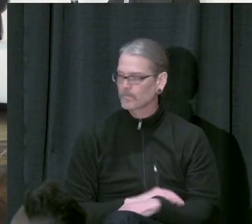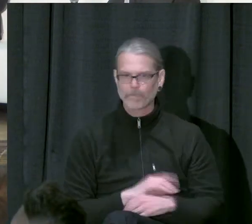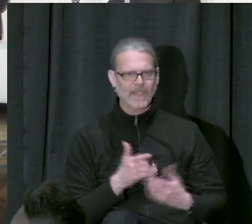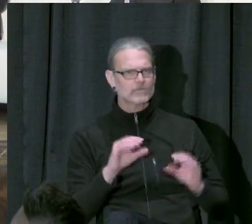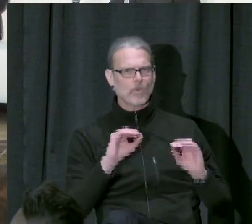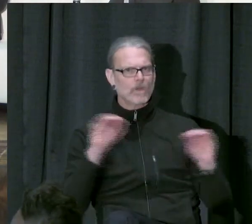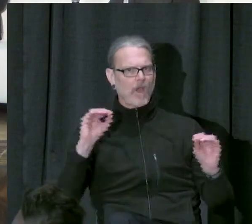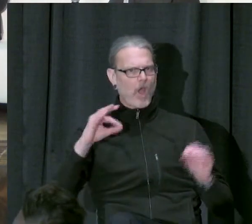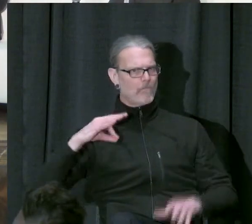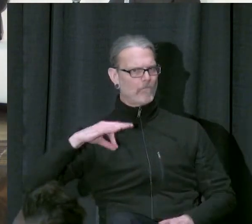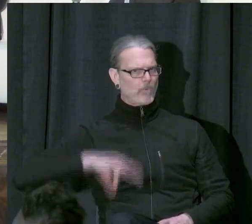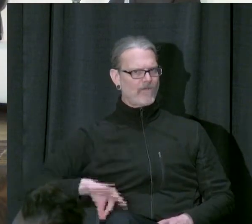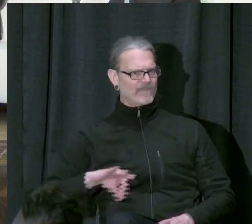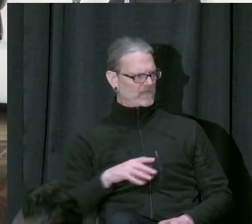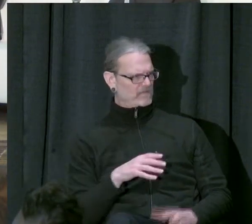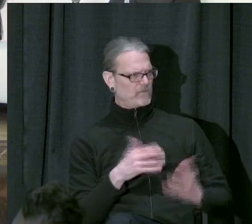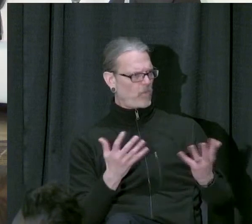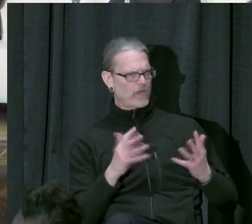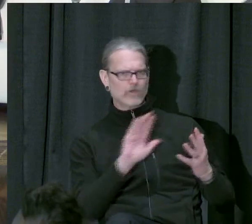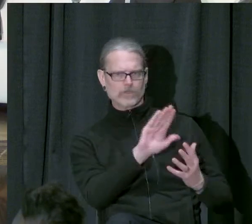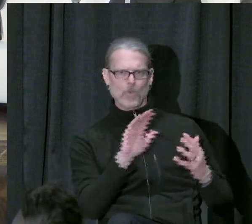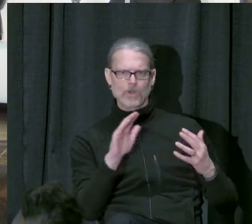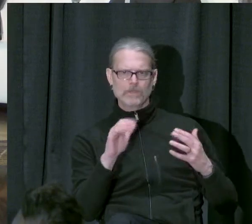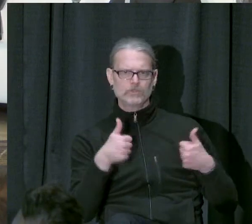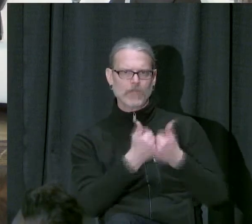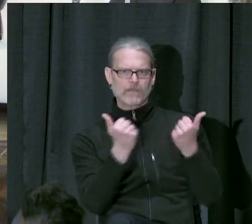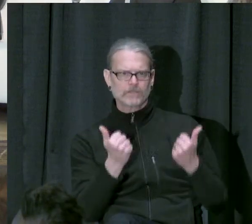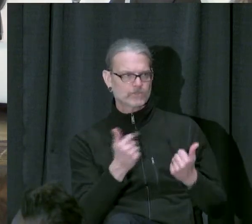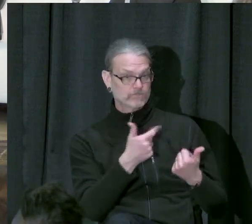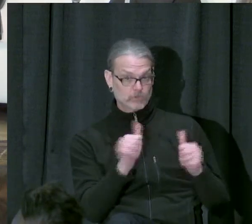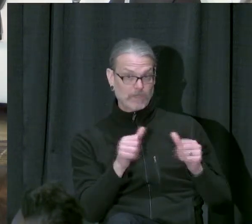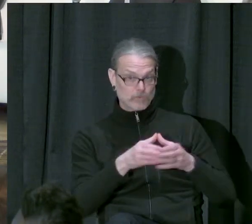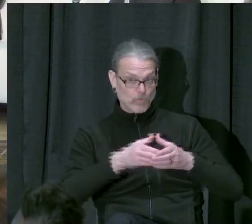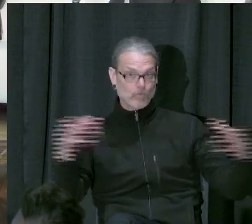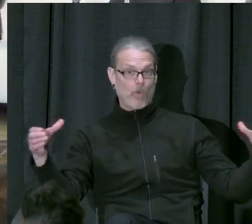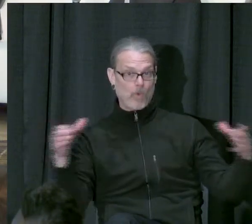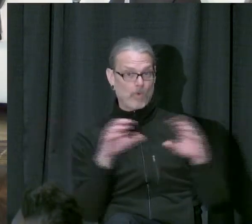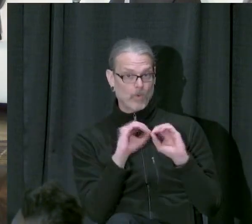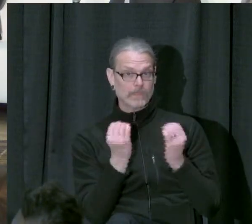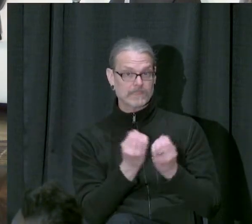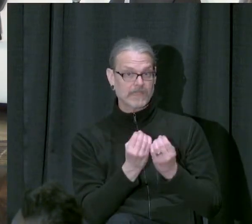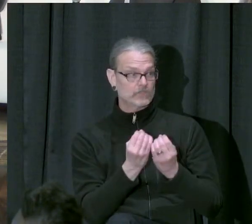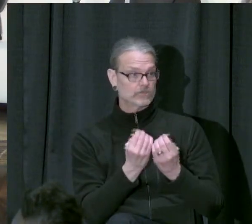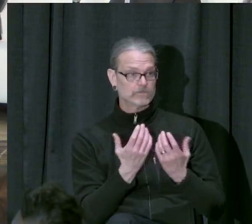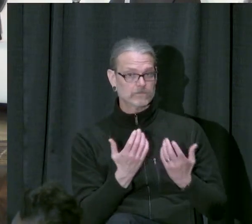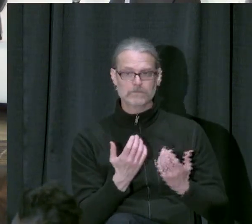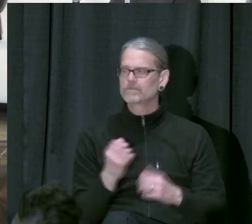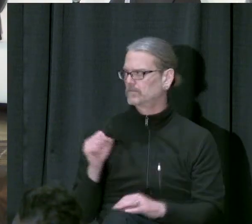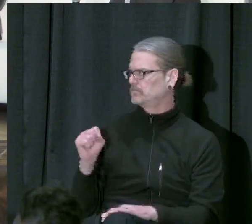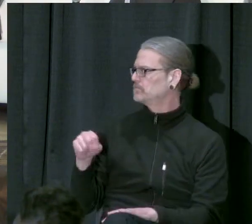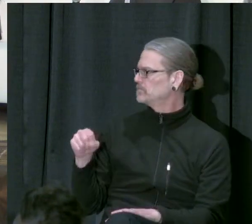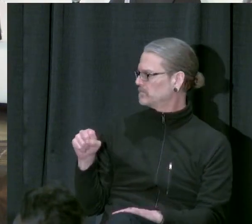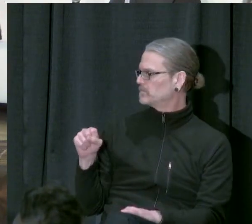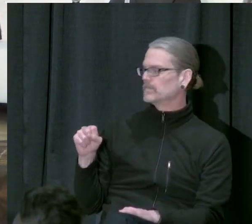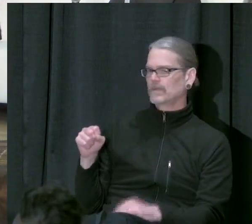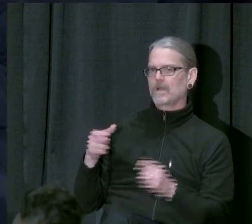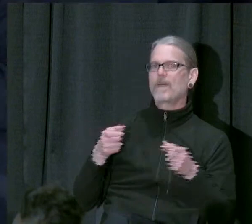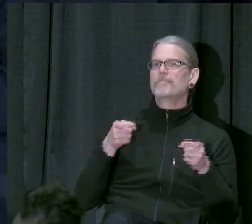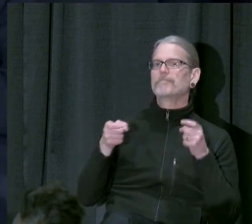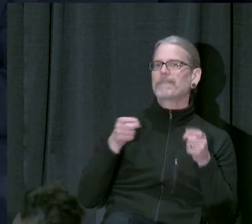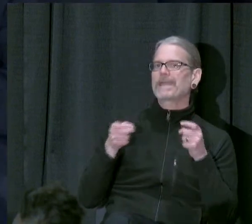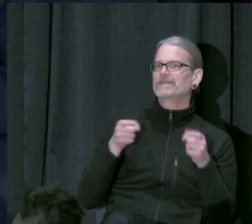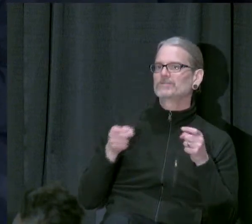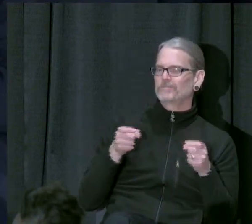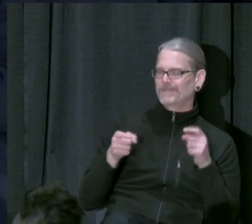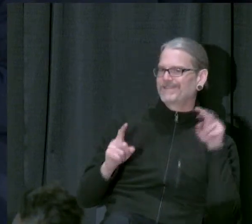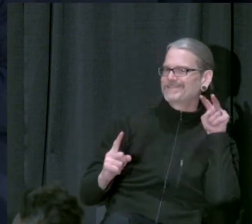of the challenges you face? And are you trying to grow the organization and just keep it going? Yeah, from a management standpoint, it's